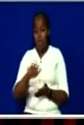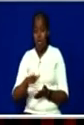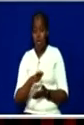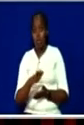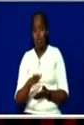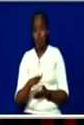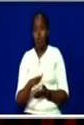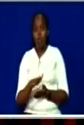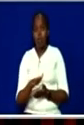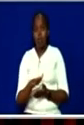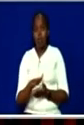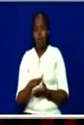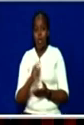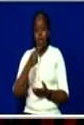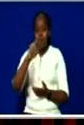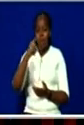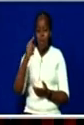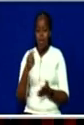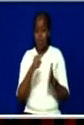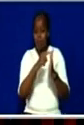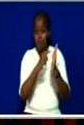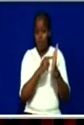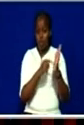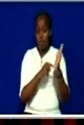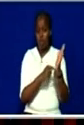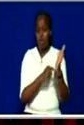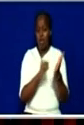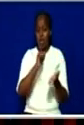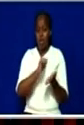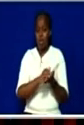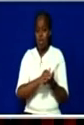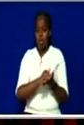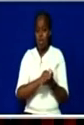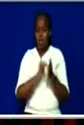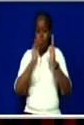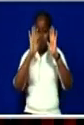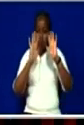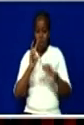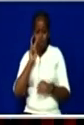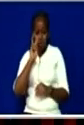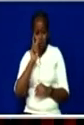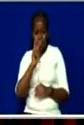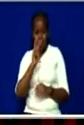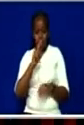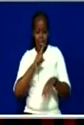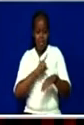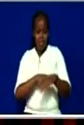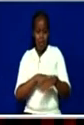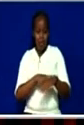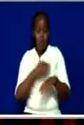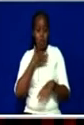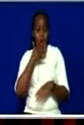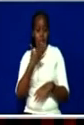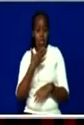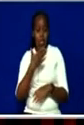I will call them the marking points, or the areas that you need to be very, very keen on when you are handling a